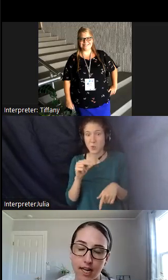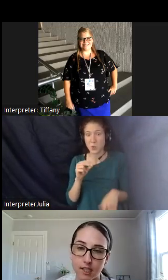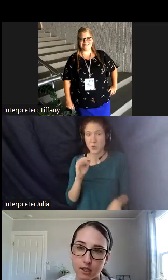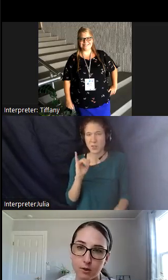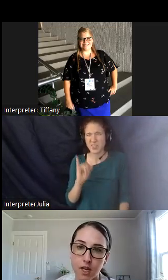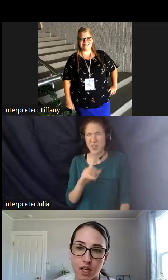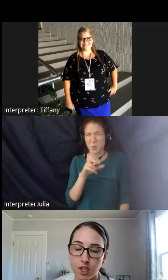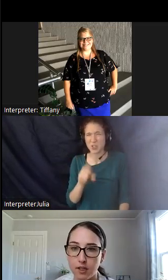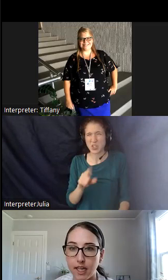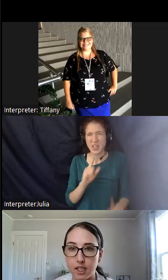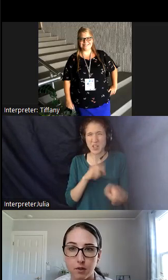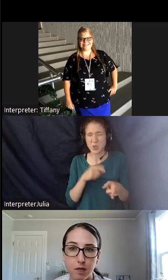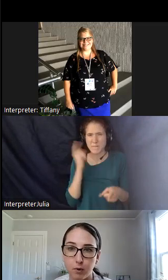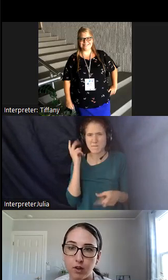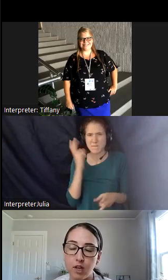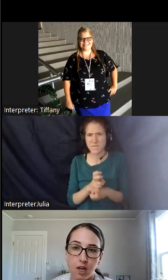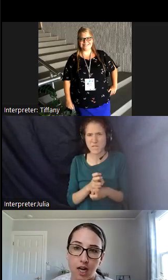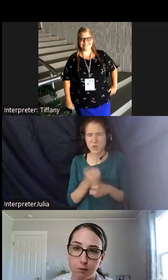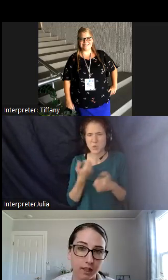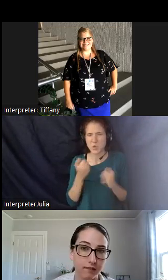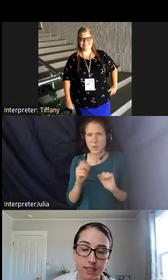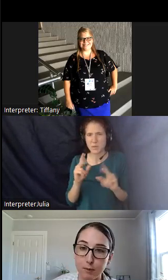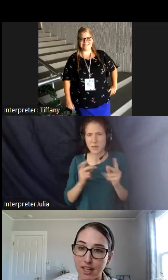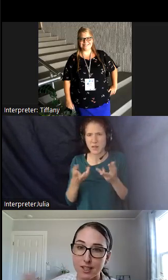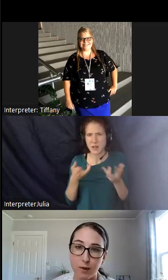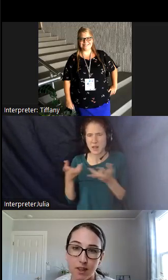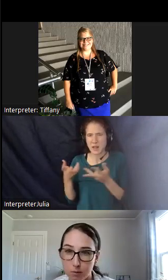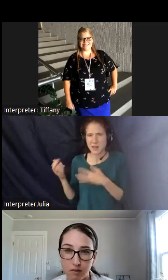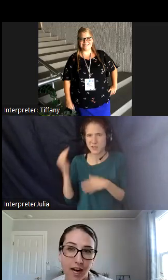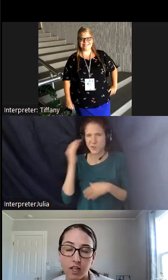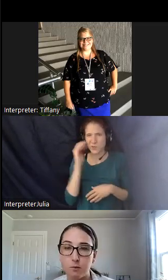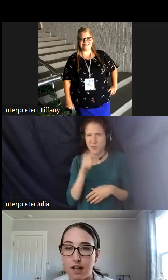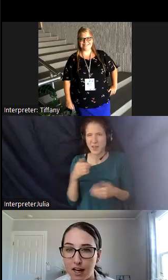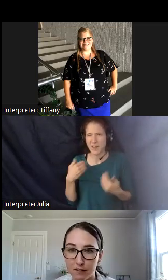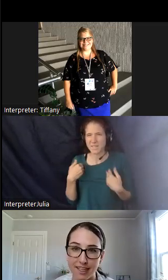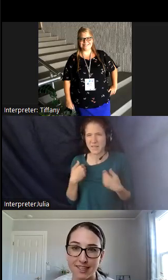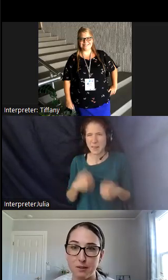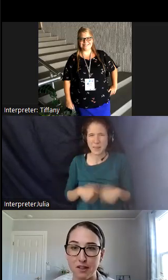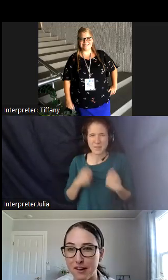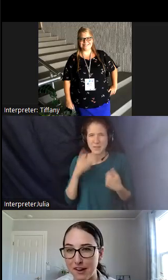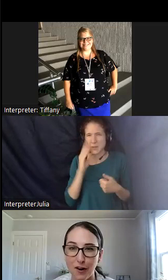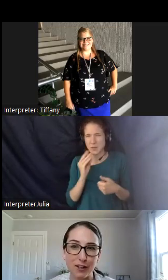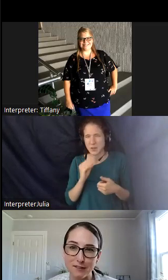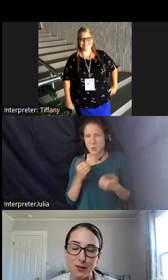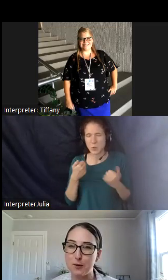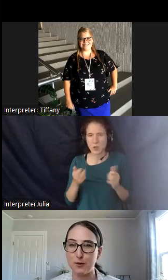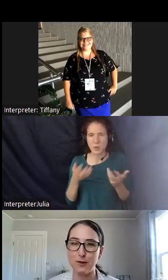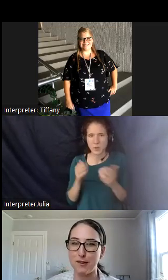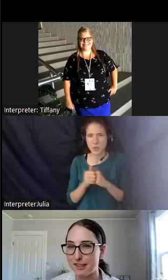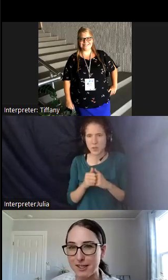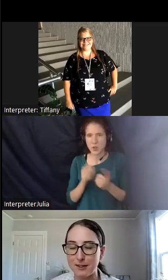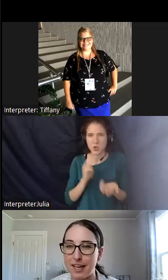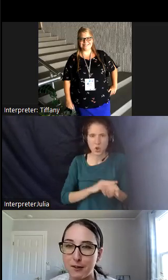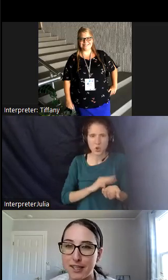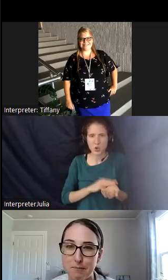that we're trying to, engage with people with lived experience, with the providers, with advocates, and with all of you who